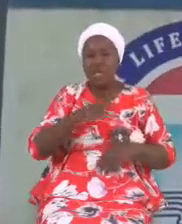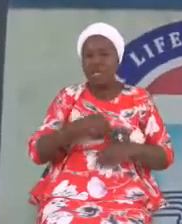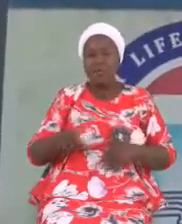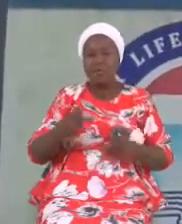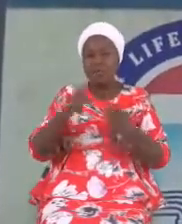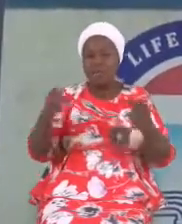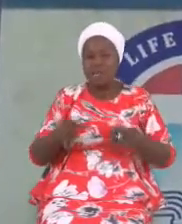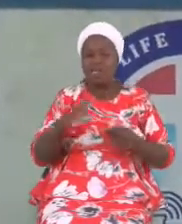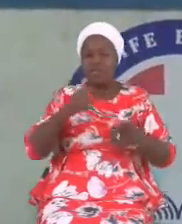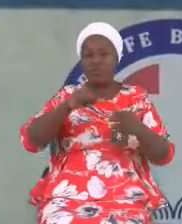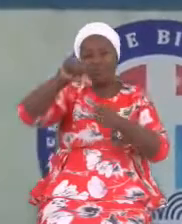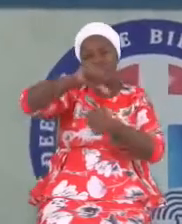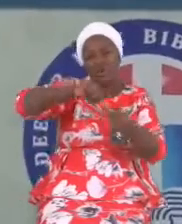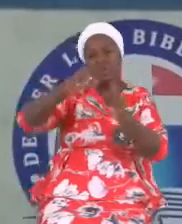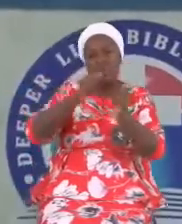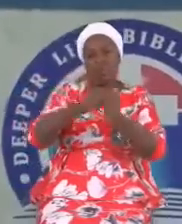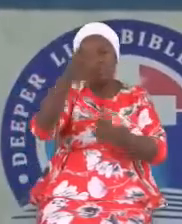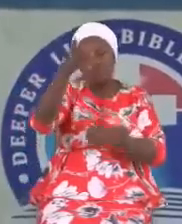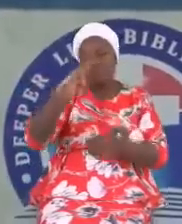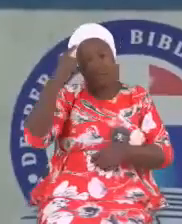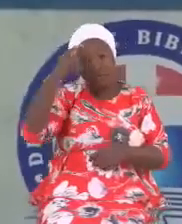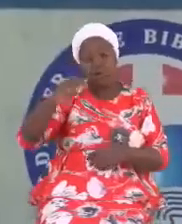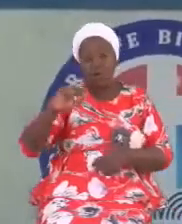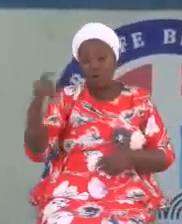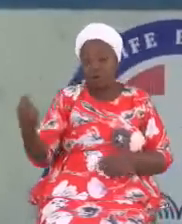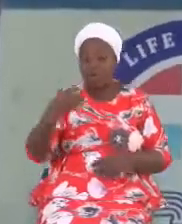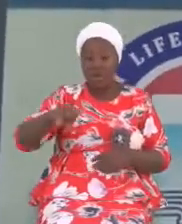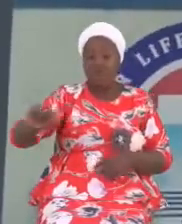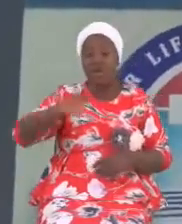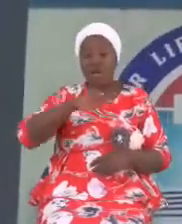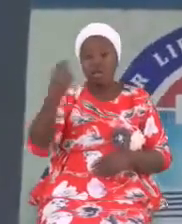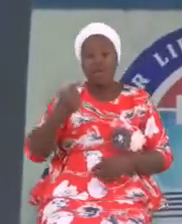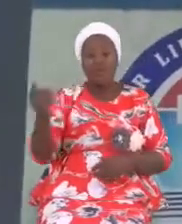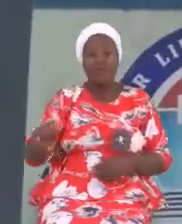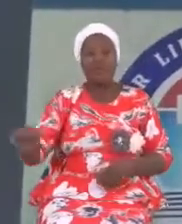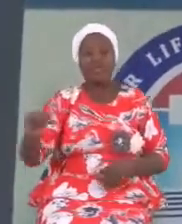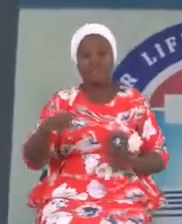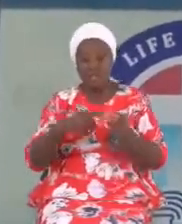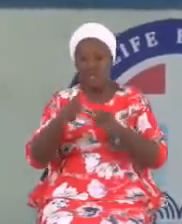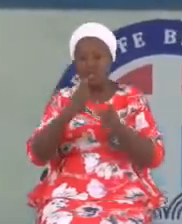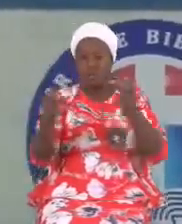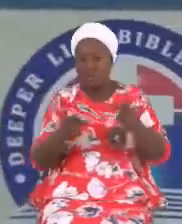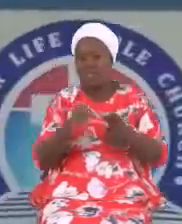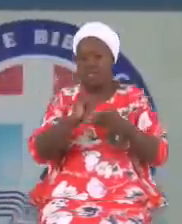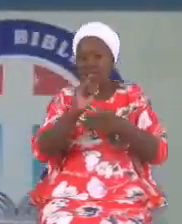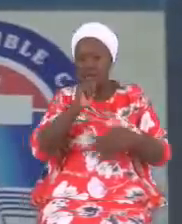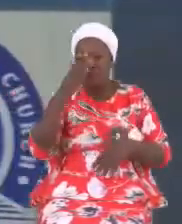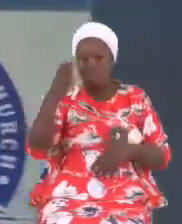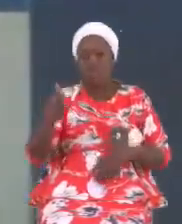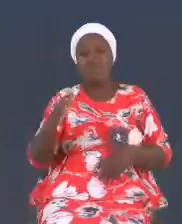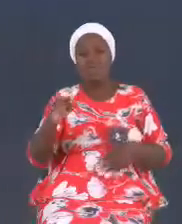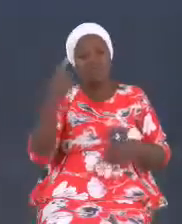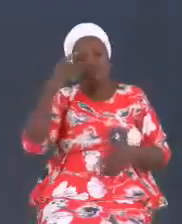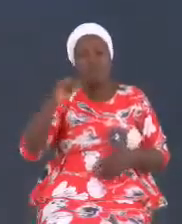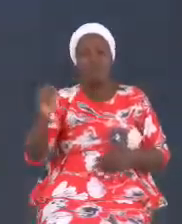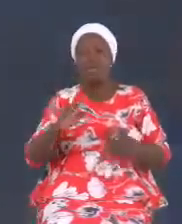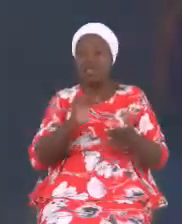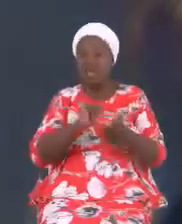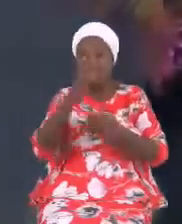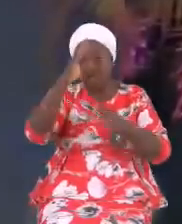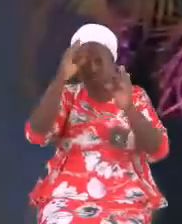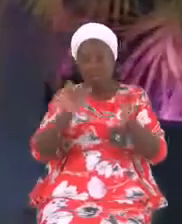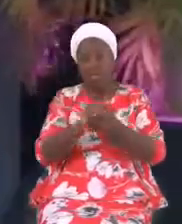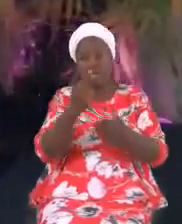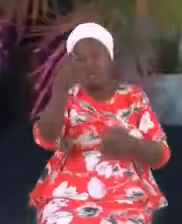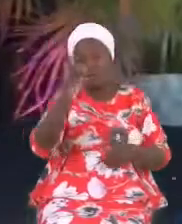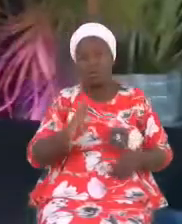with God forever and ever. And there's a way that leads there. That's the decision the Lord is calling you tonight. And